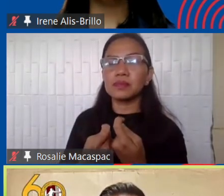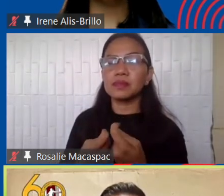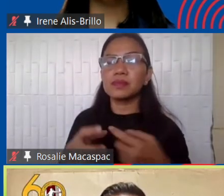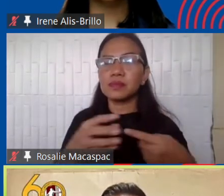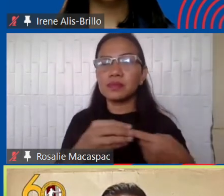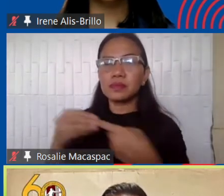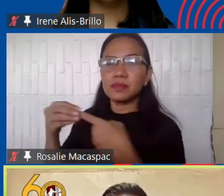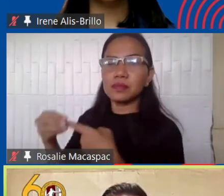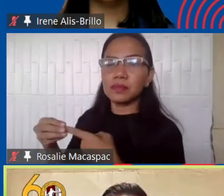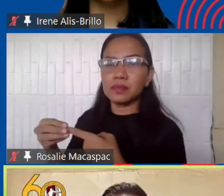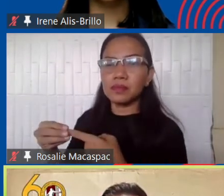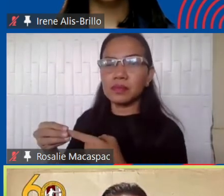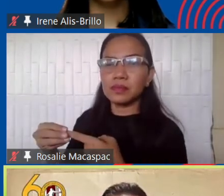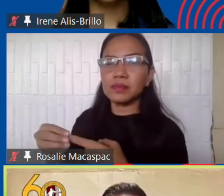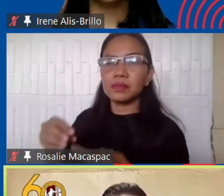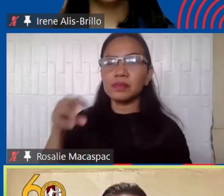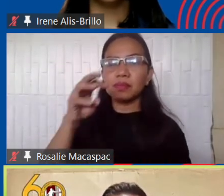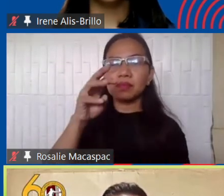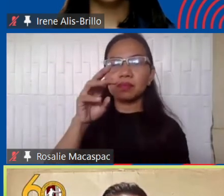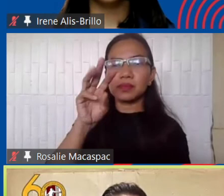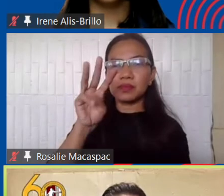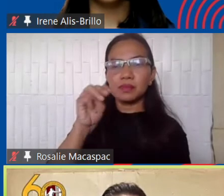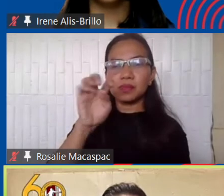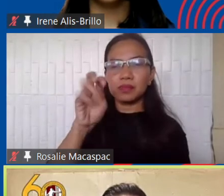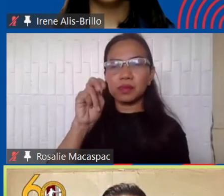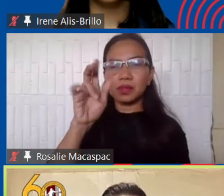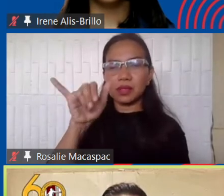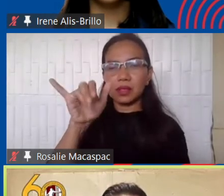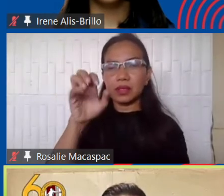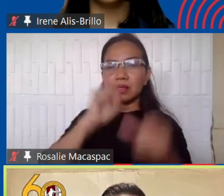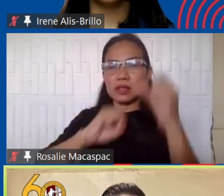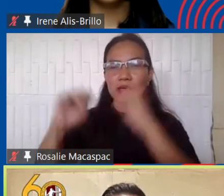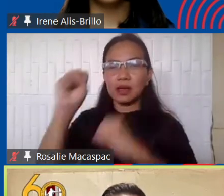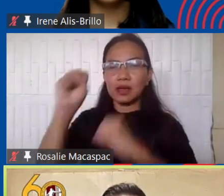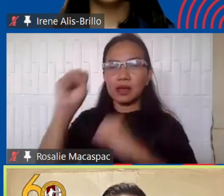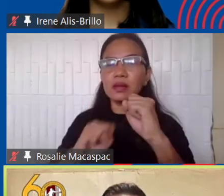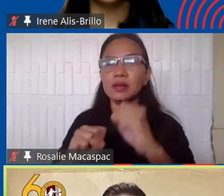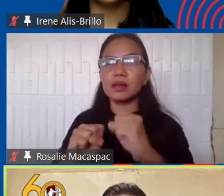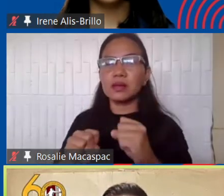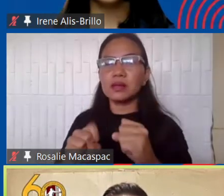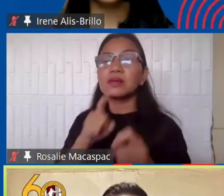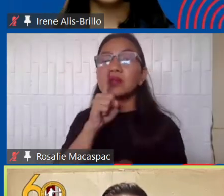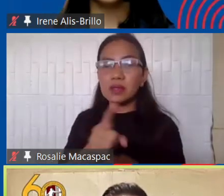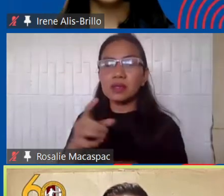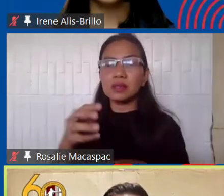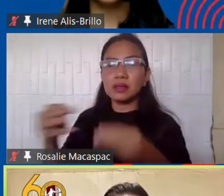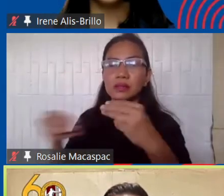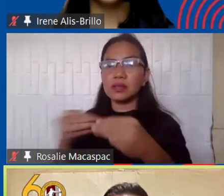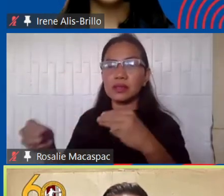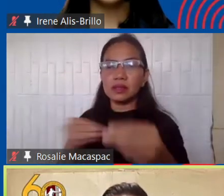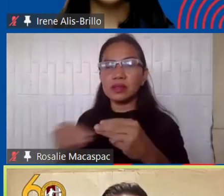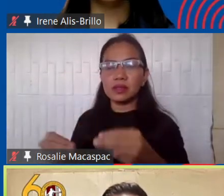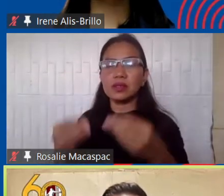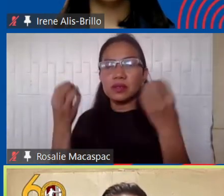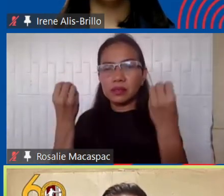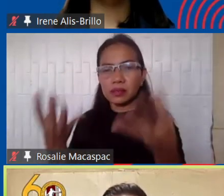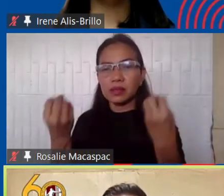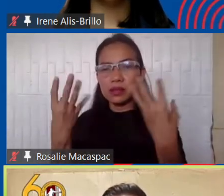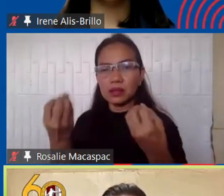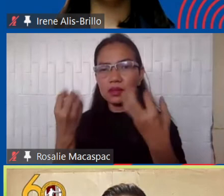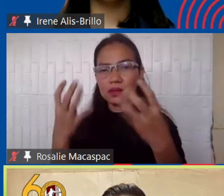sa medical sciences, because they are the ones who really manage a lot of data. So a lot of